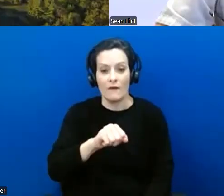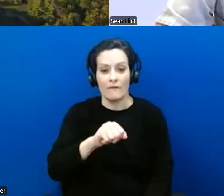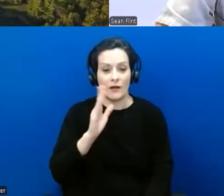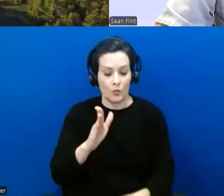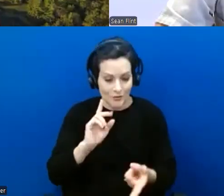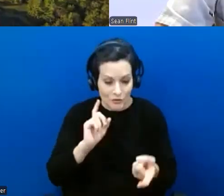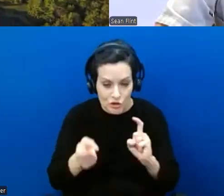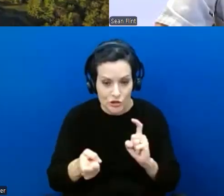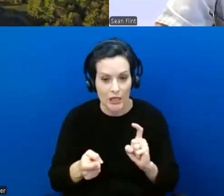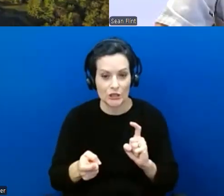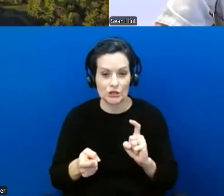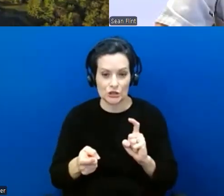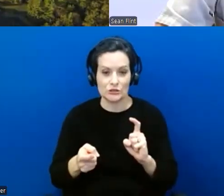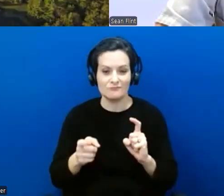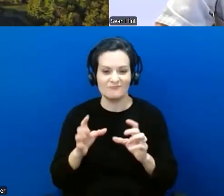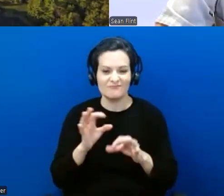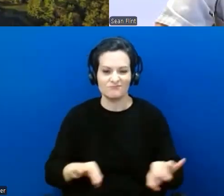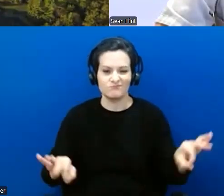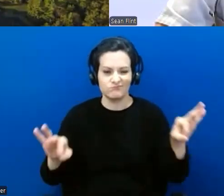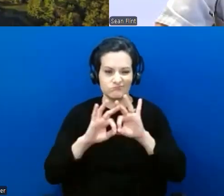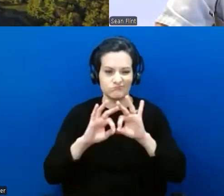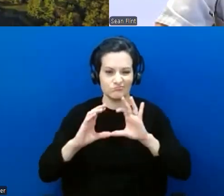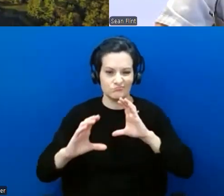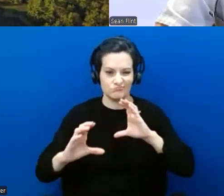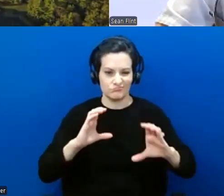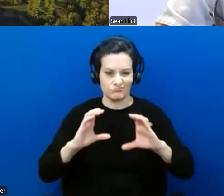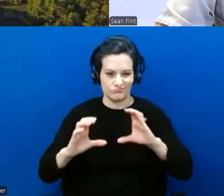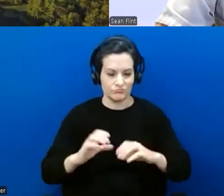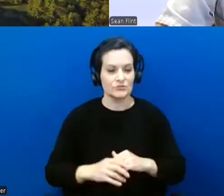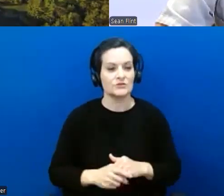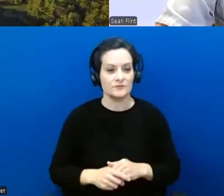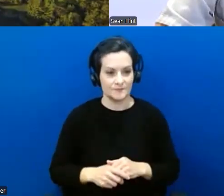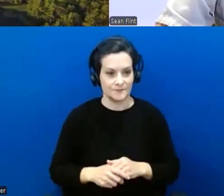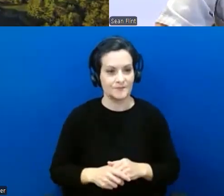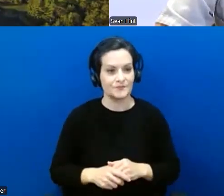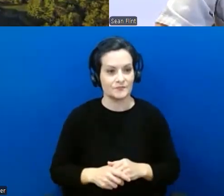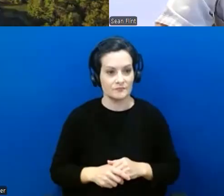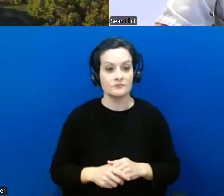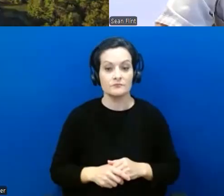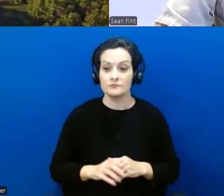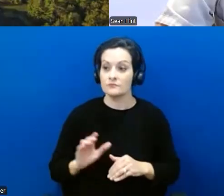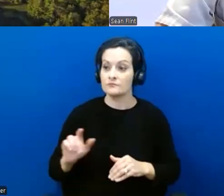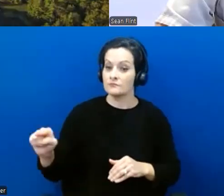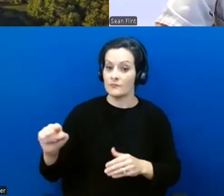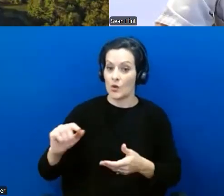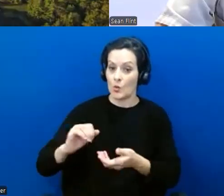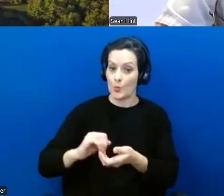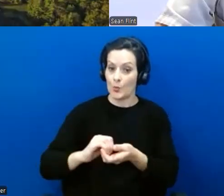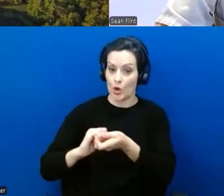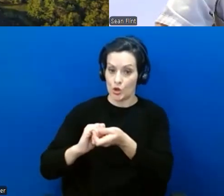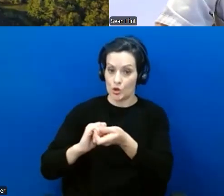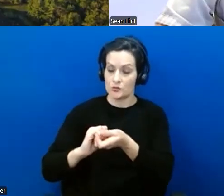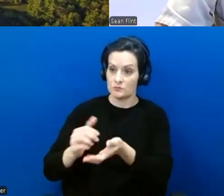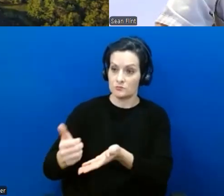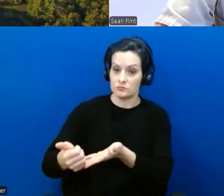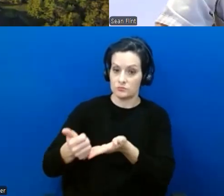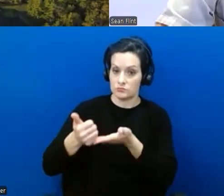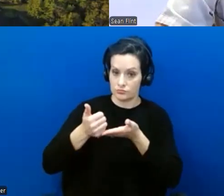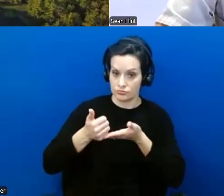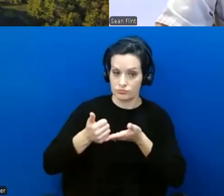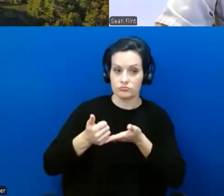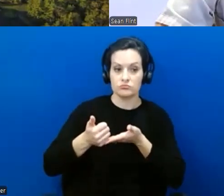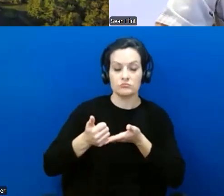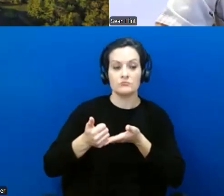people, definitely leveraging those partnerships and thinking of the different ways because we had